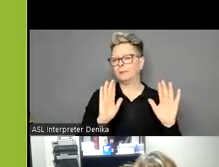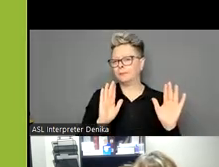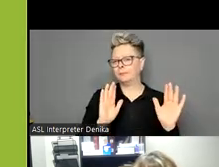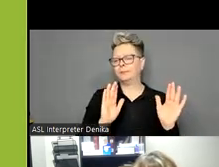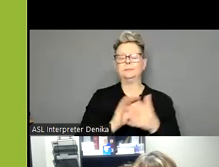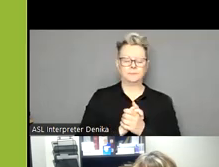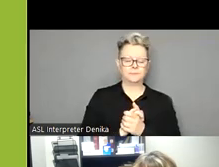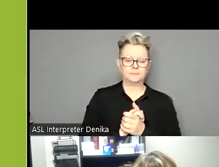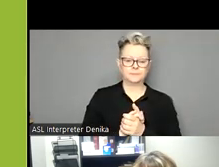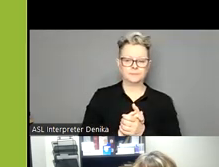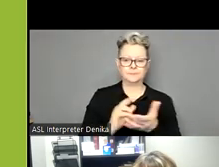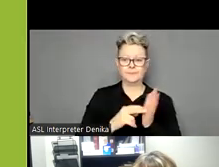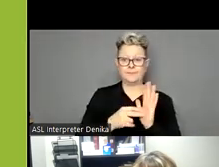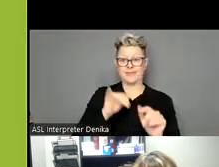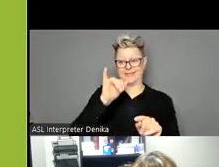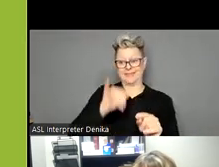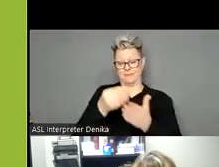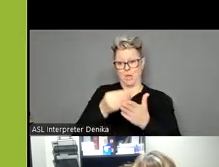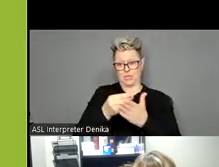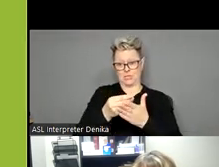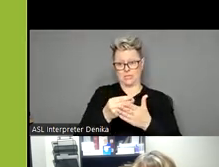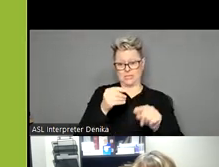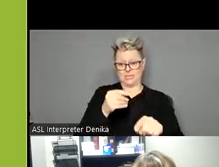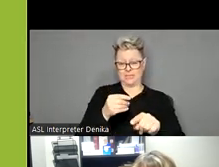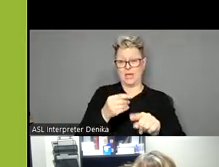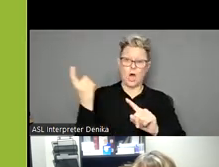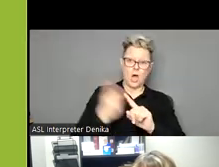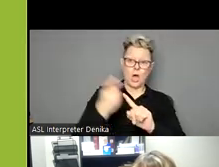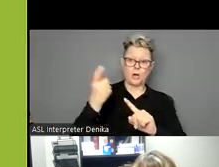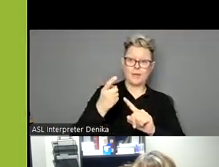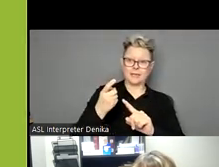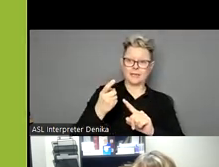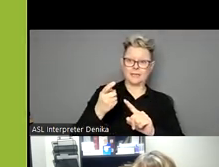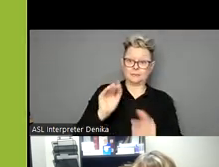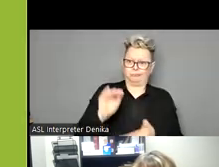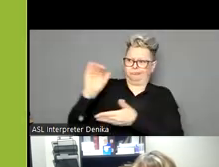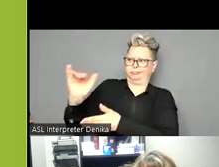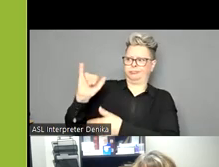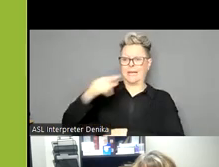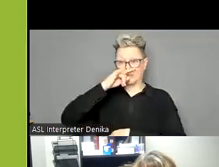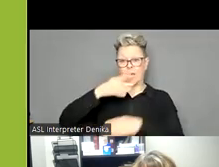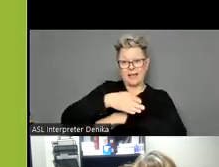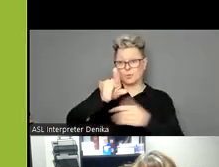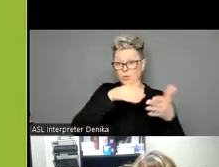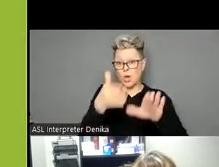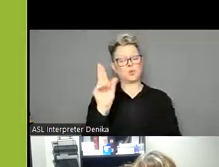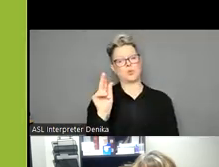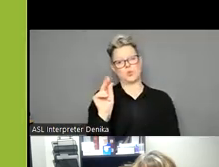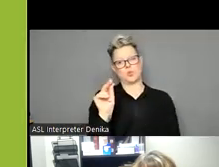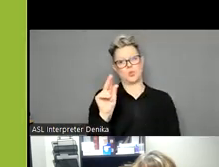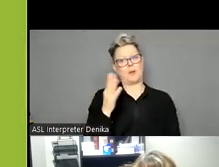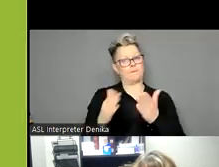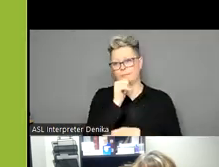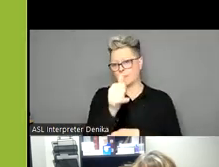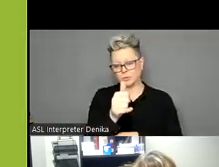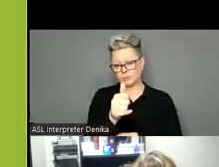that money may not automatically be held by that particular child after your death. It may be supposed